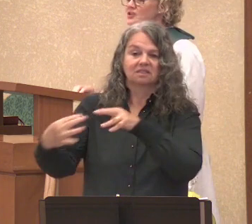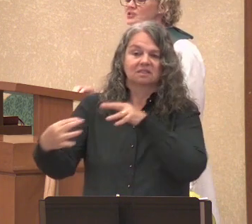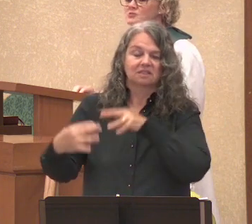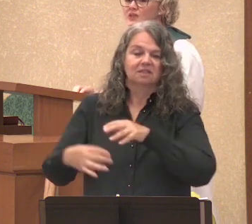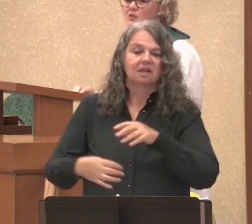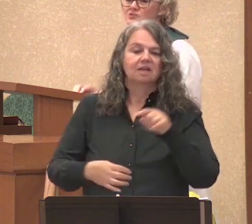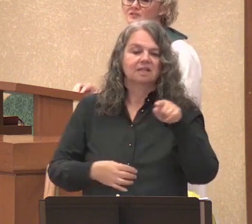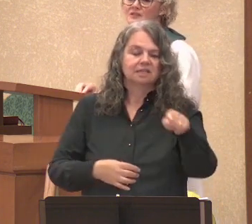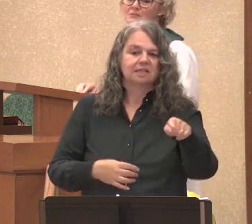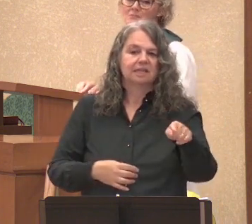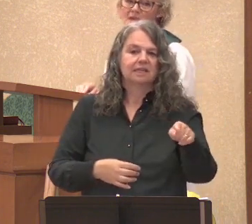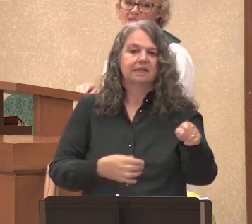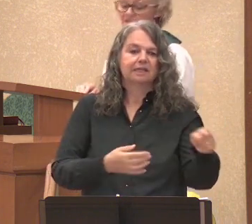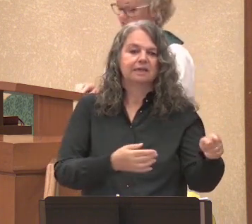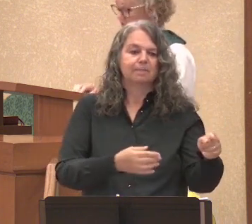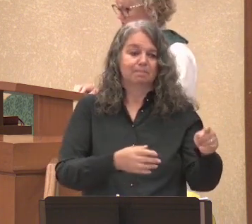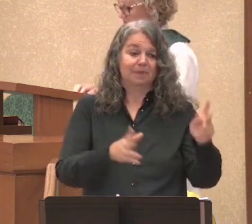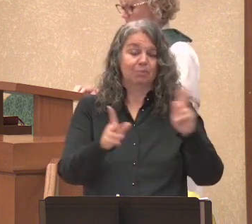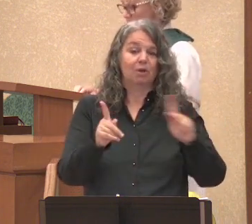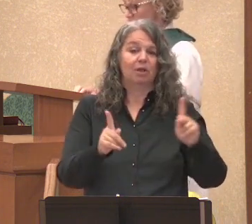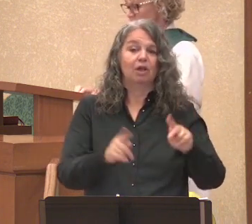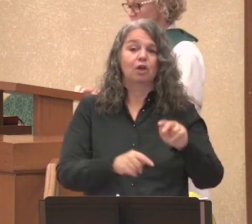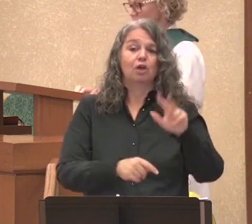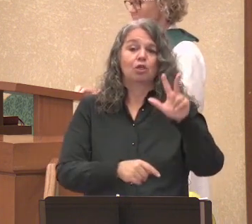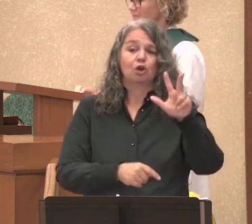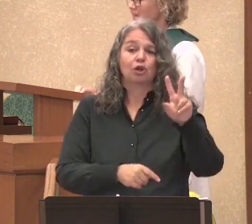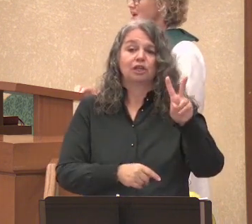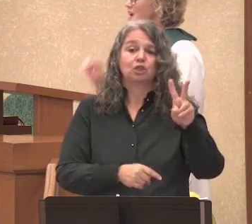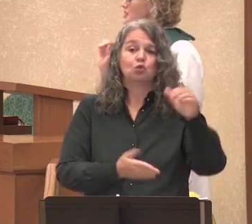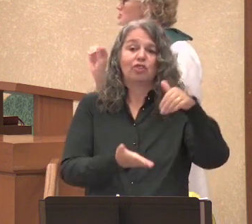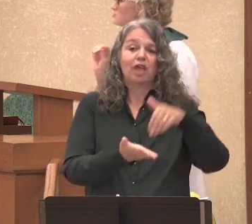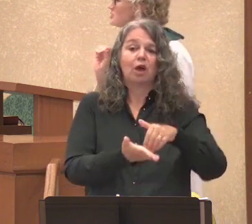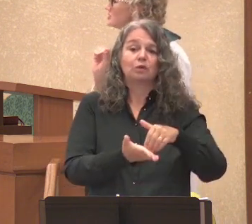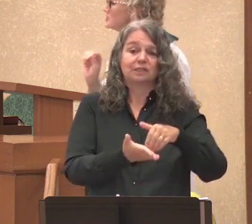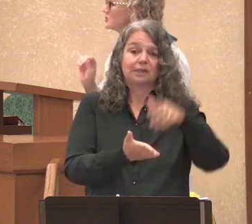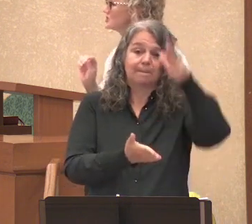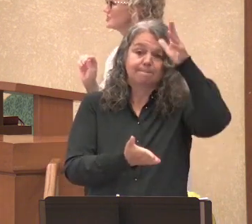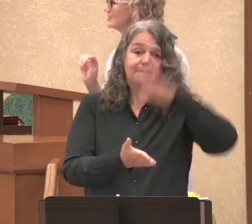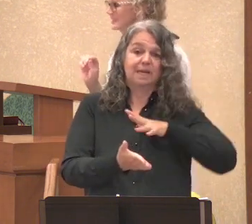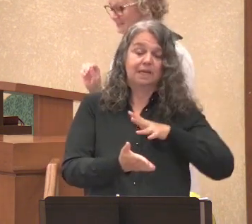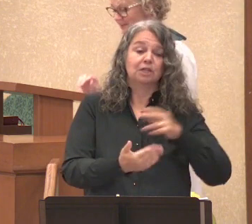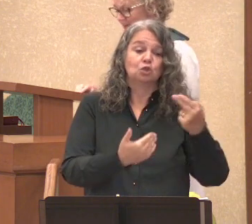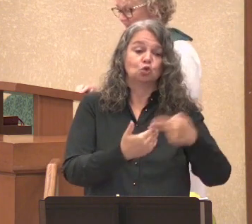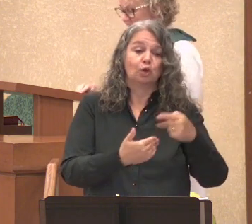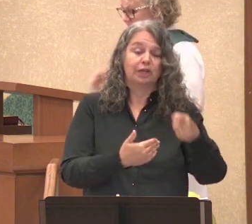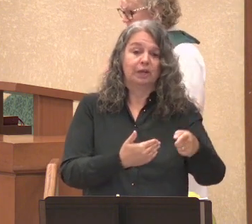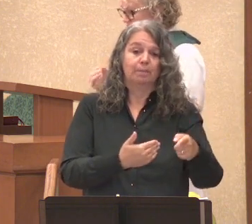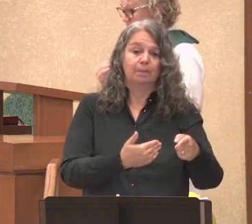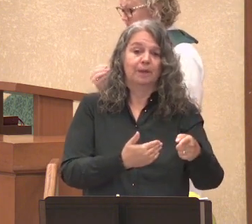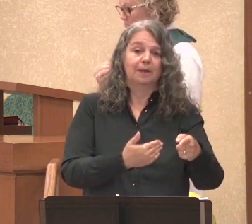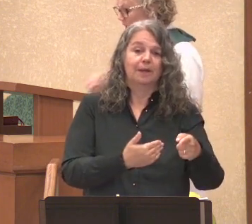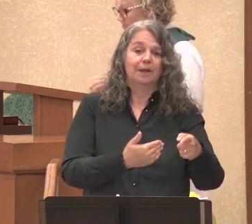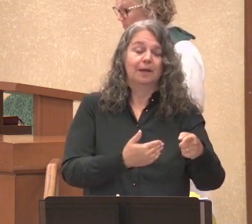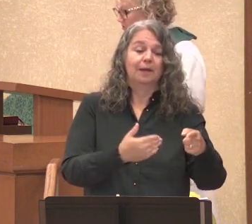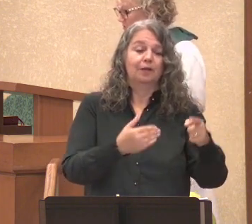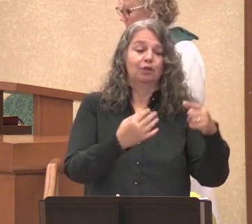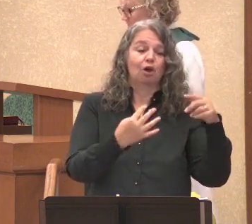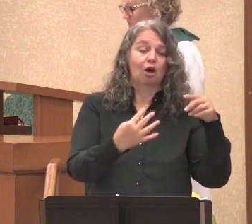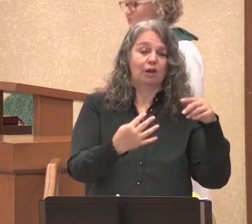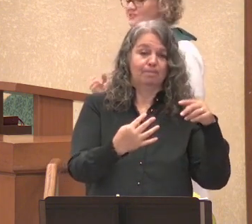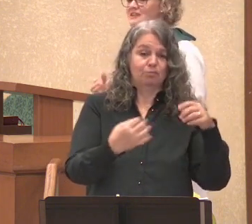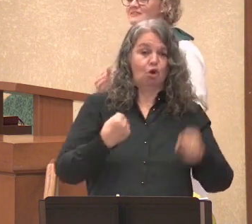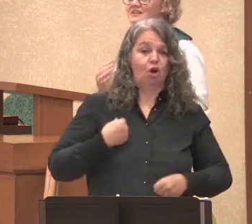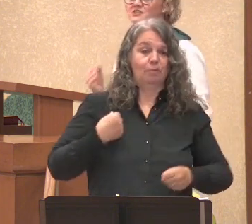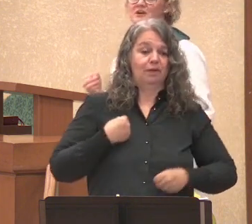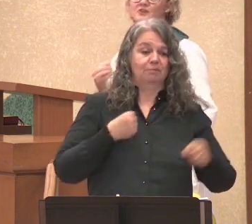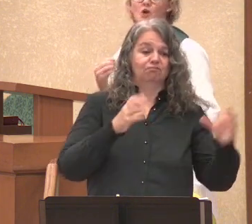gather 32,000 men to fight. And here's where it gets interesting. God doesn't want the Israelites